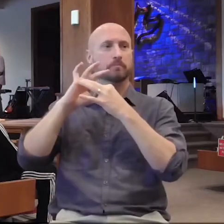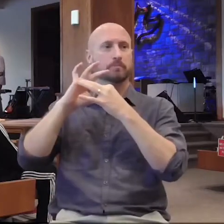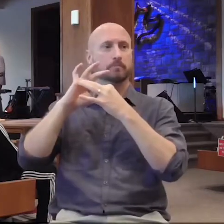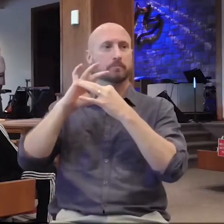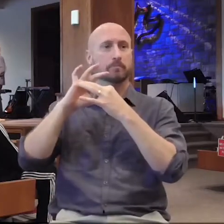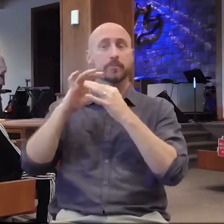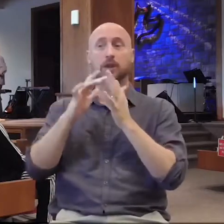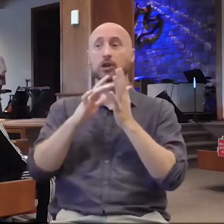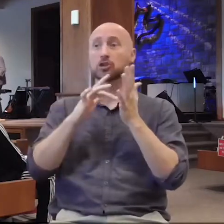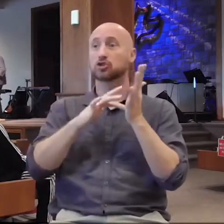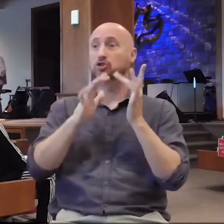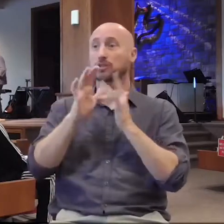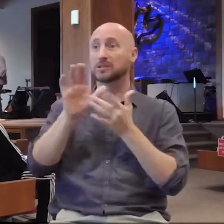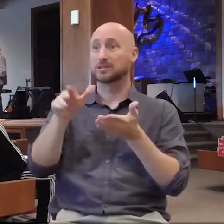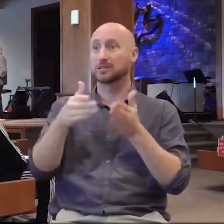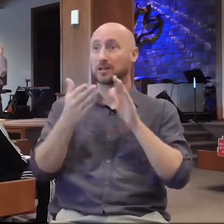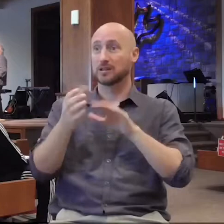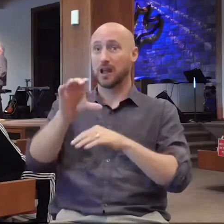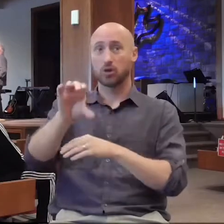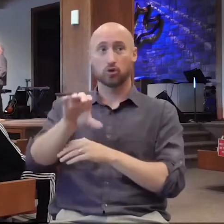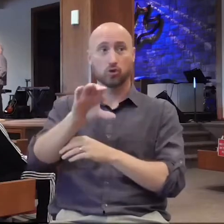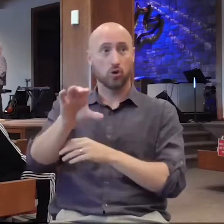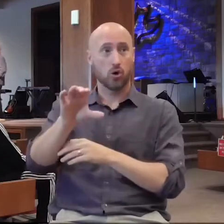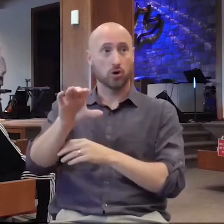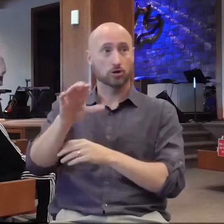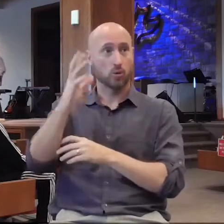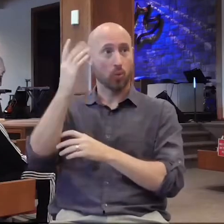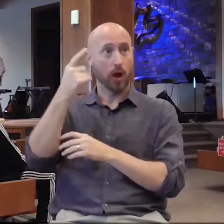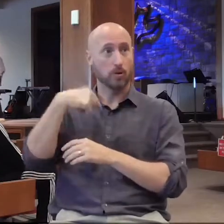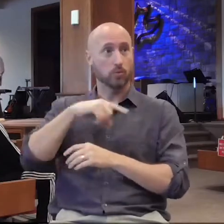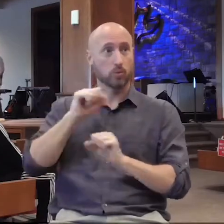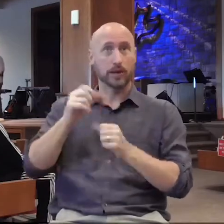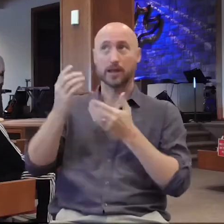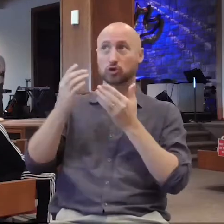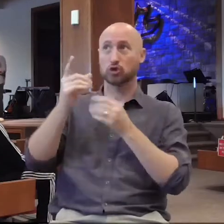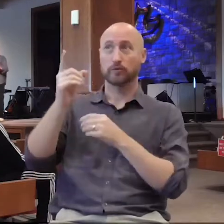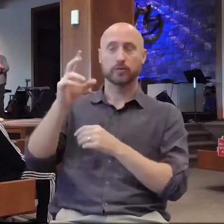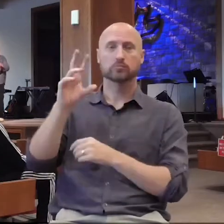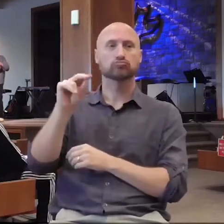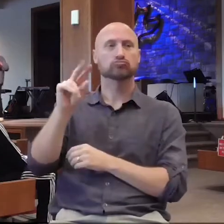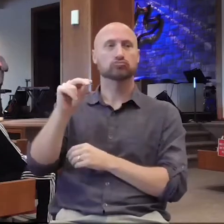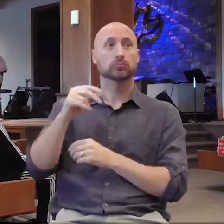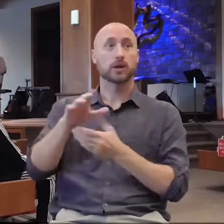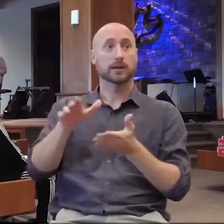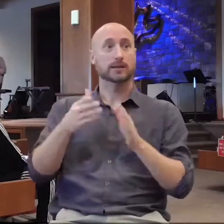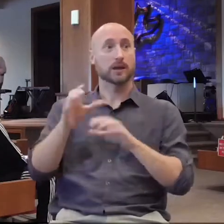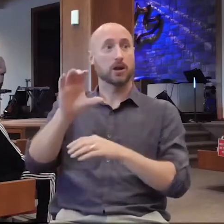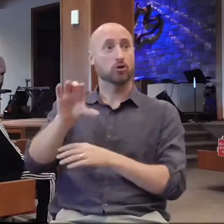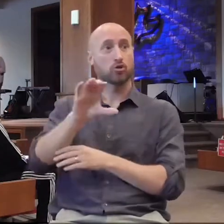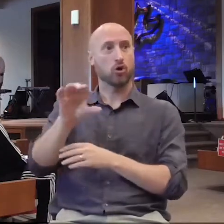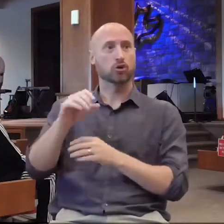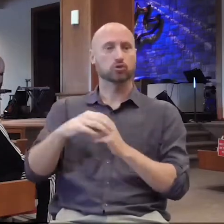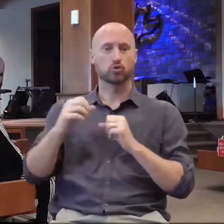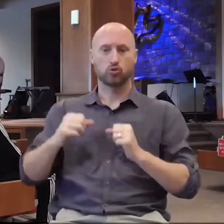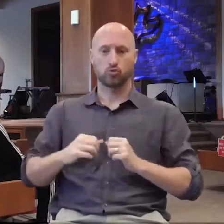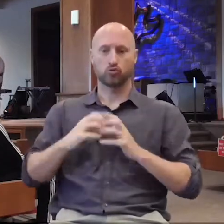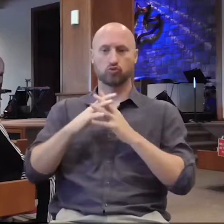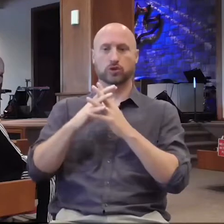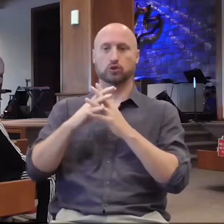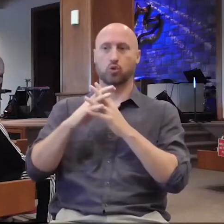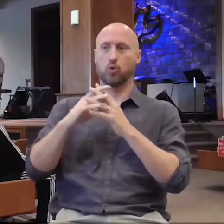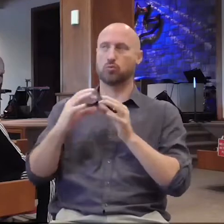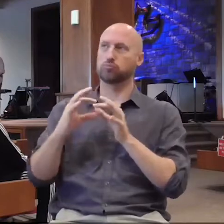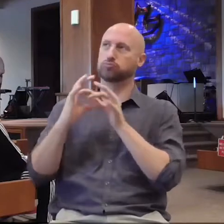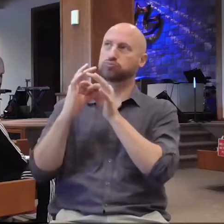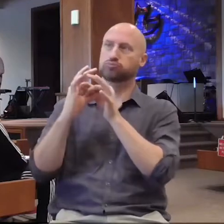Jesus didn't die on the cross so that we could serve him. He died on the cross to restore the fellowship that was lost in the Garden